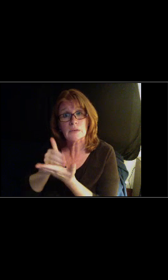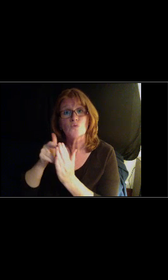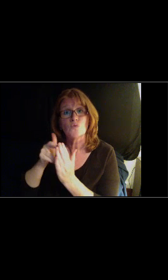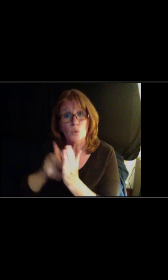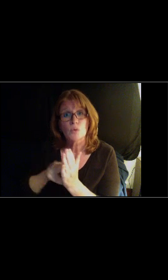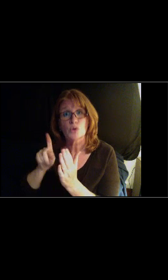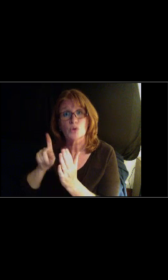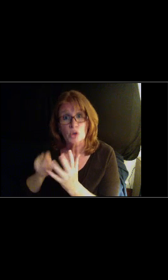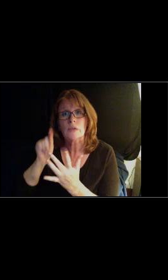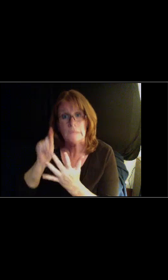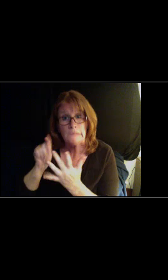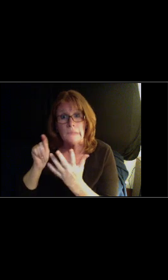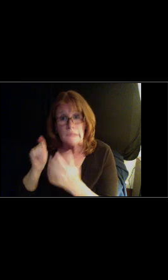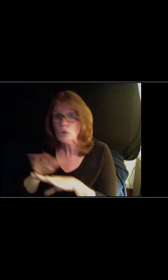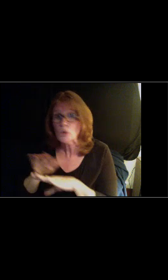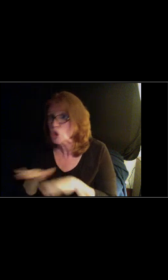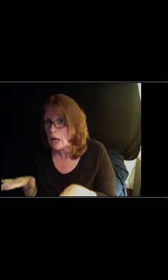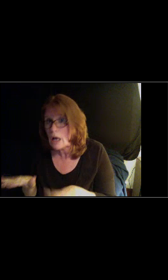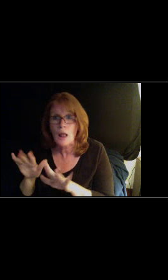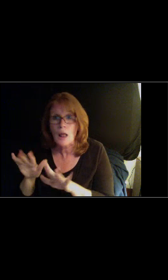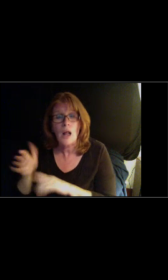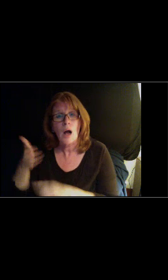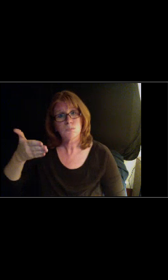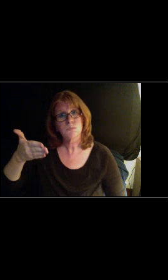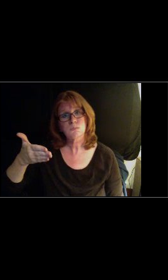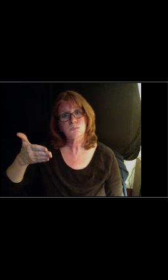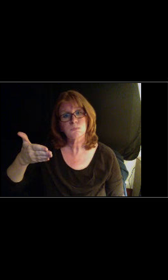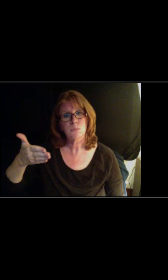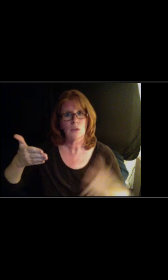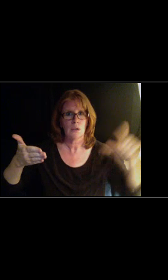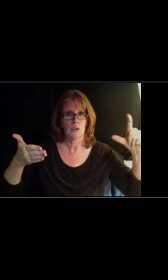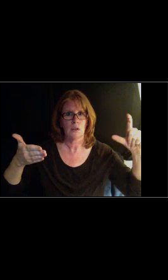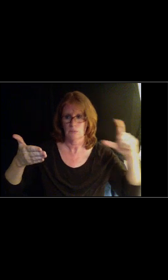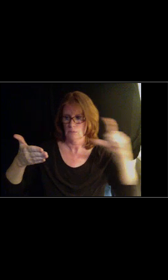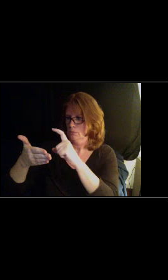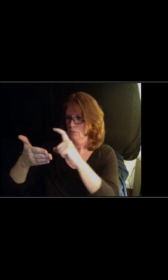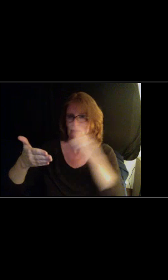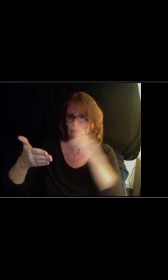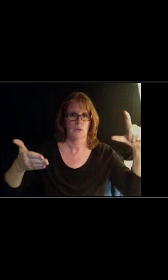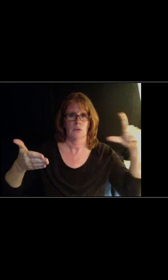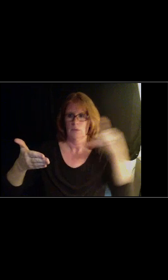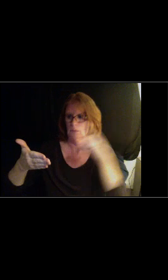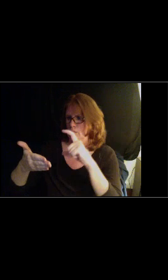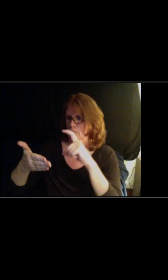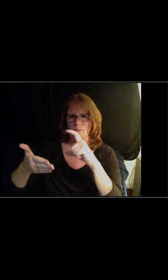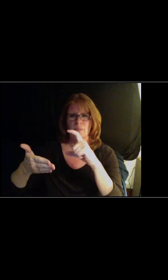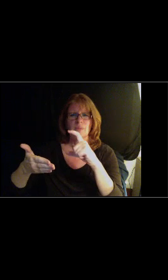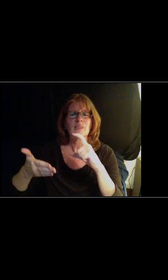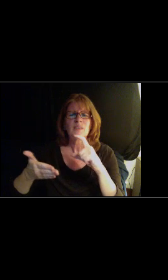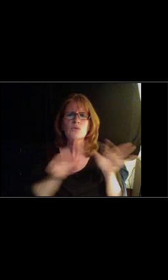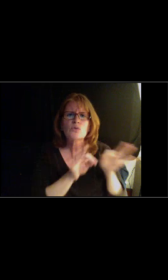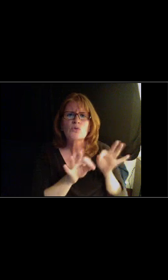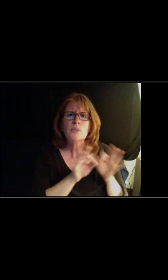We have the normative list of words, the rules, the shoulds, the should nots, all of those things.